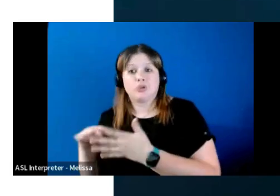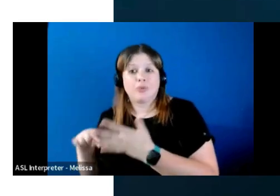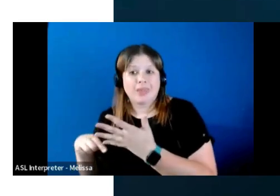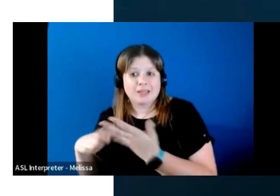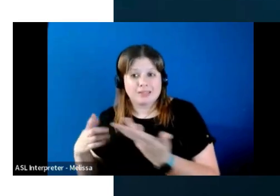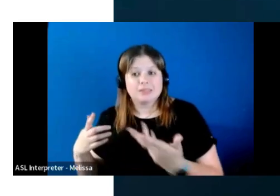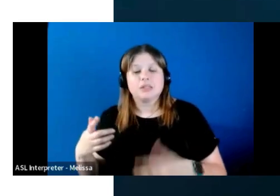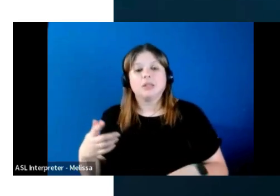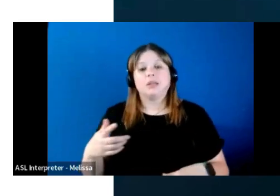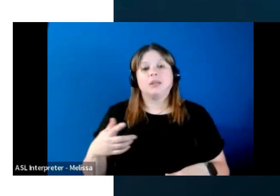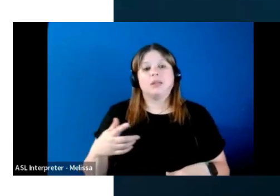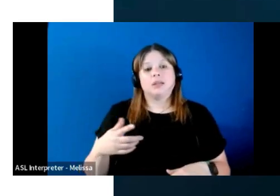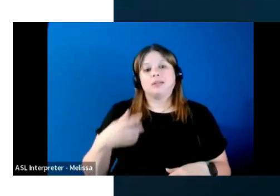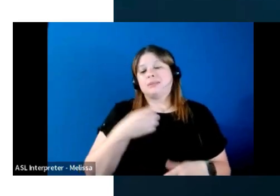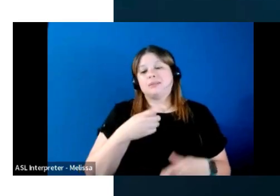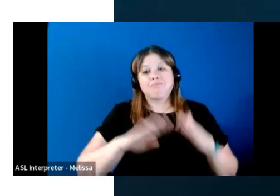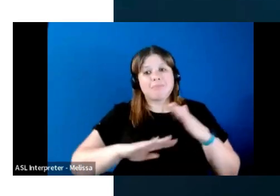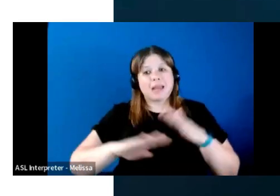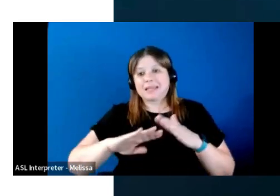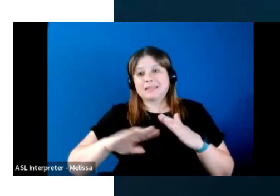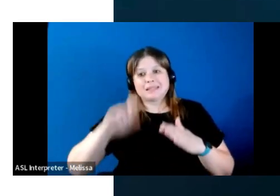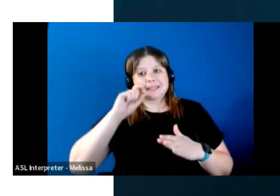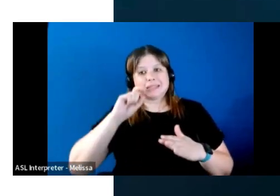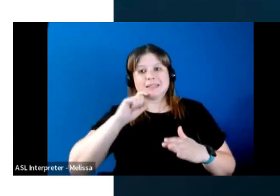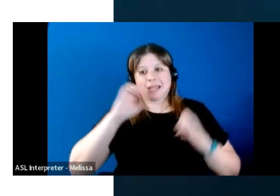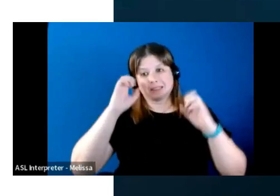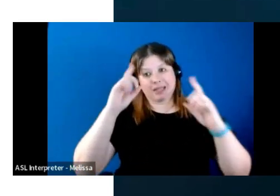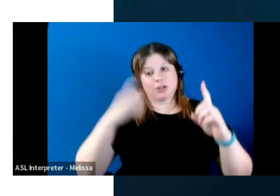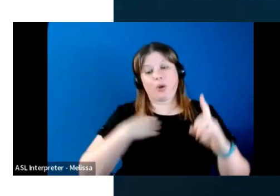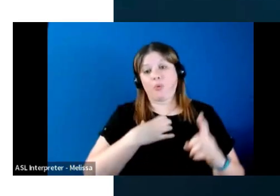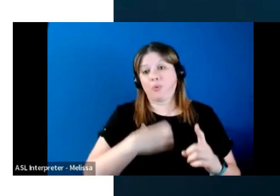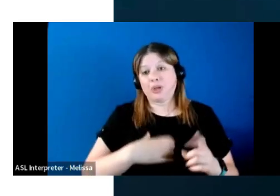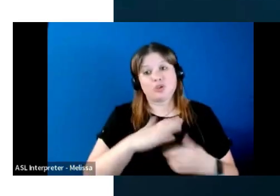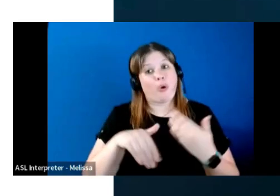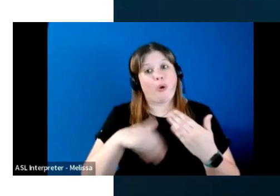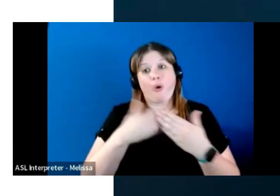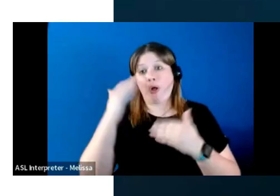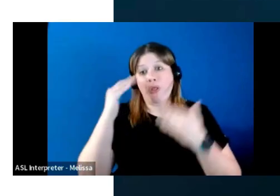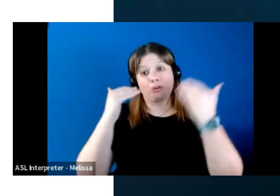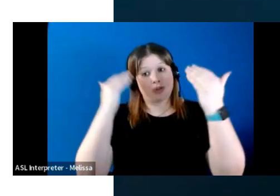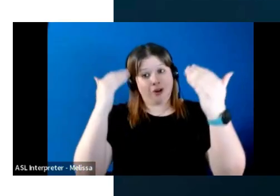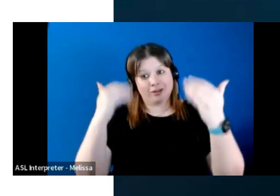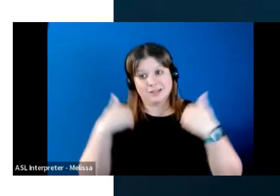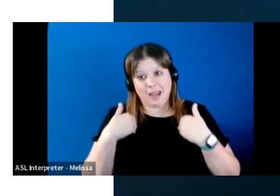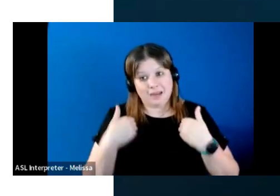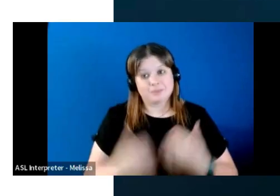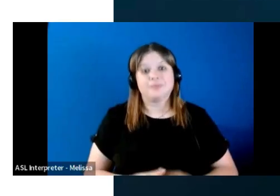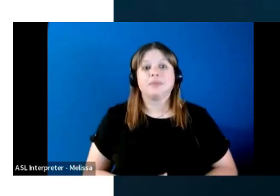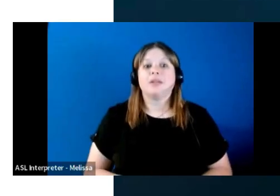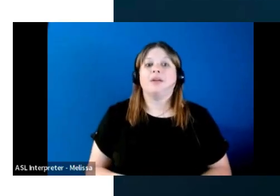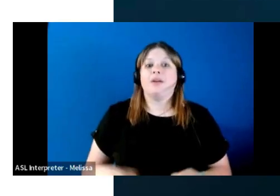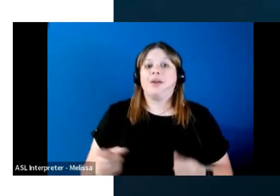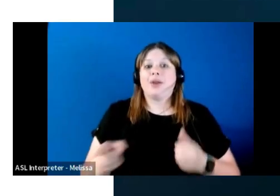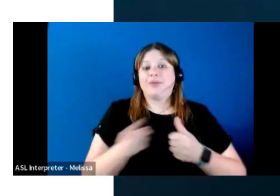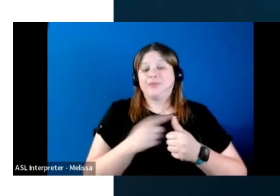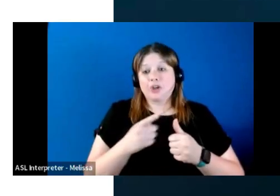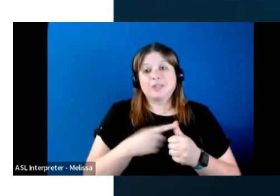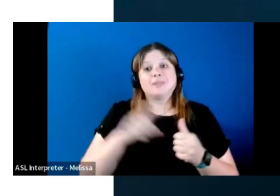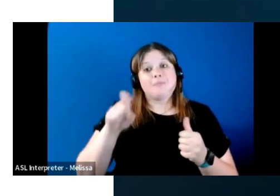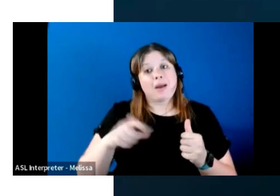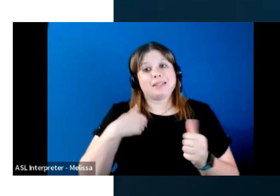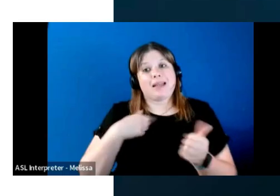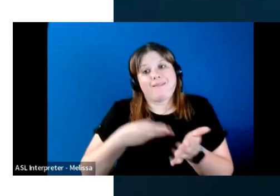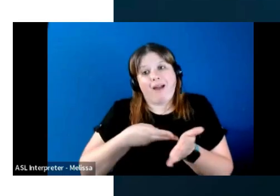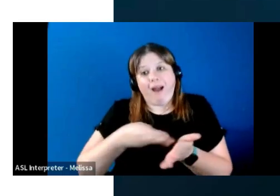This is some basic sex ed that I wish all adults would get. First, we need to have honest